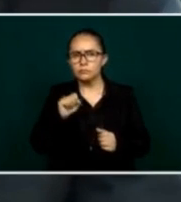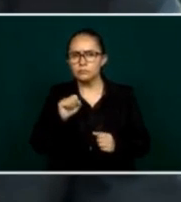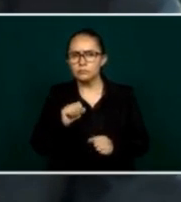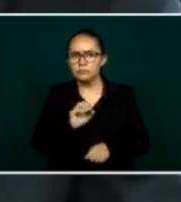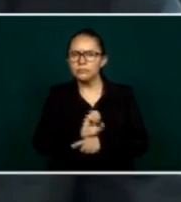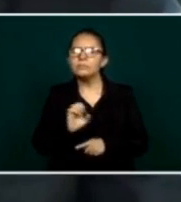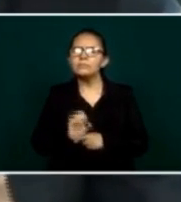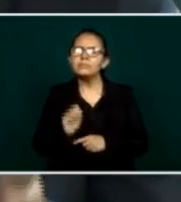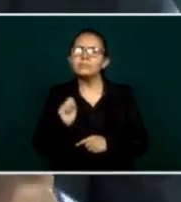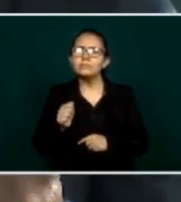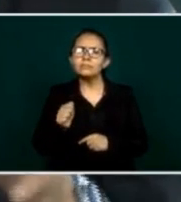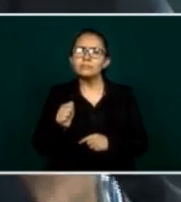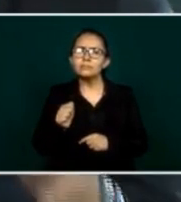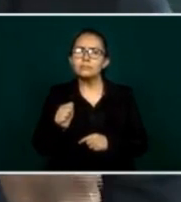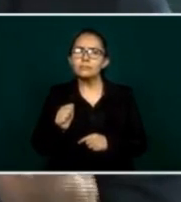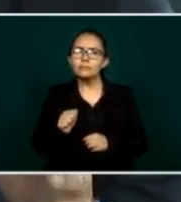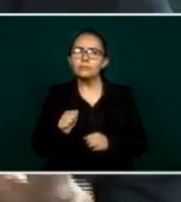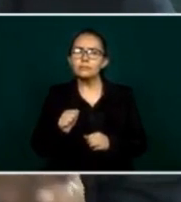nutrition.